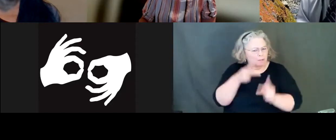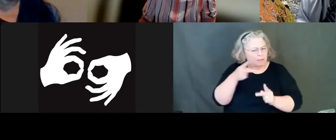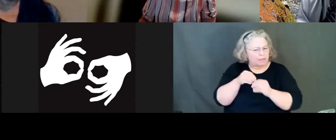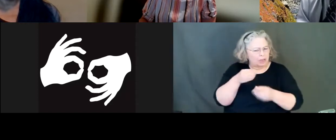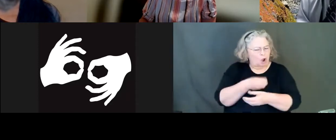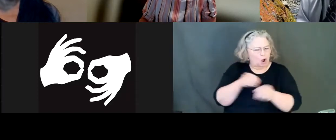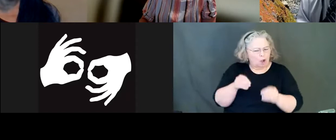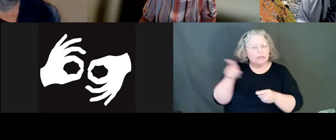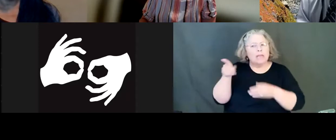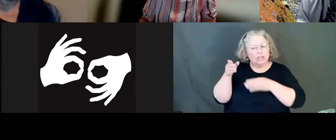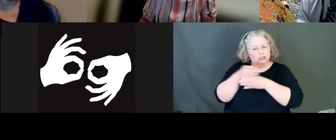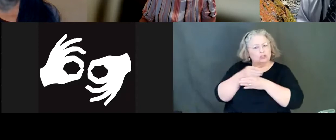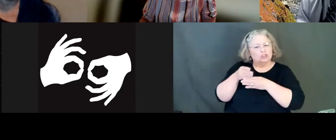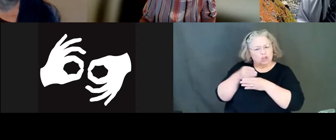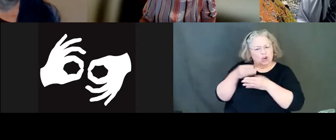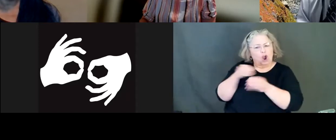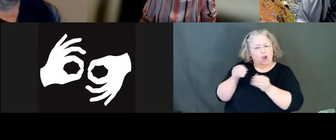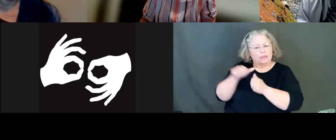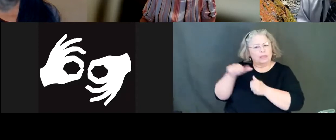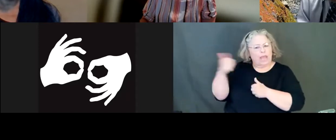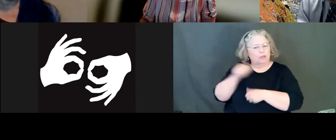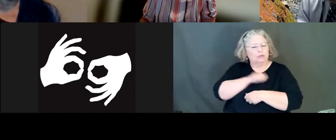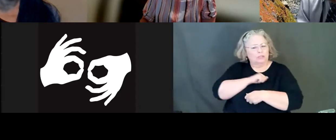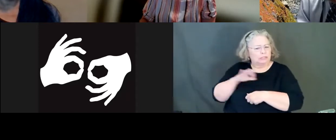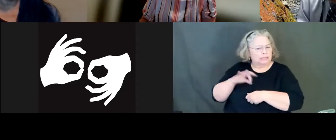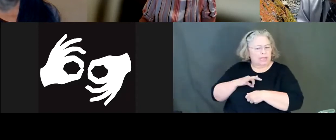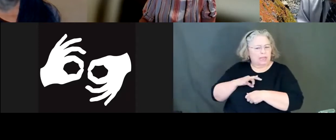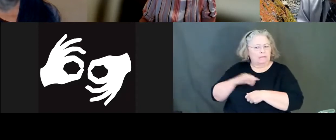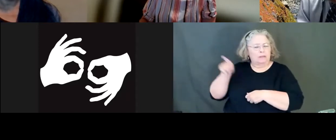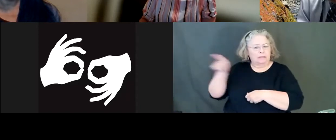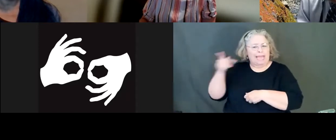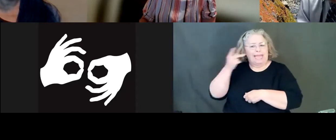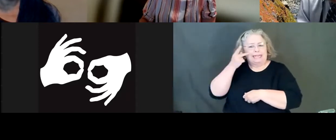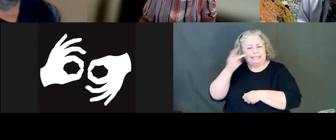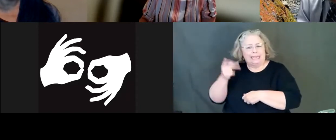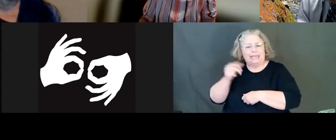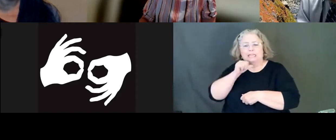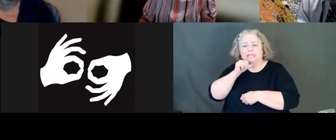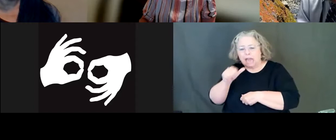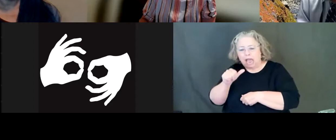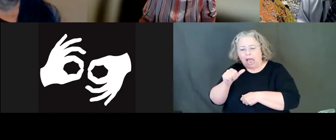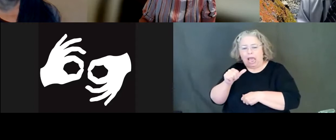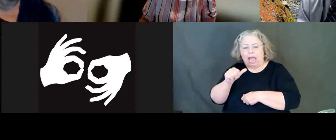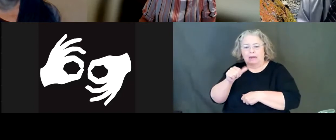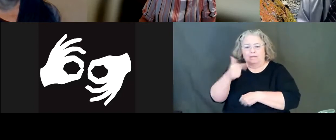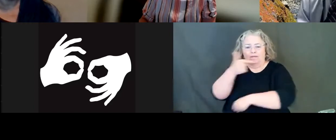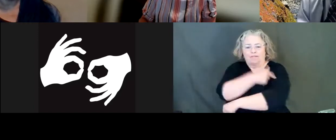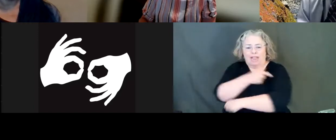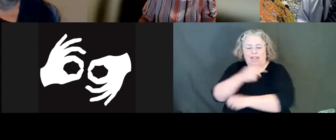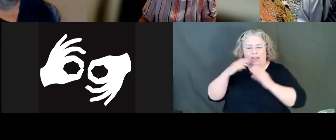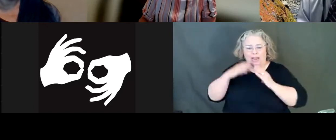suite with some other staff that see unvaccinated clients. Should they move to Zoom?